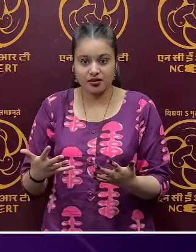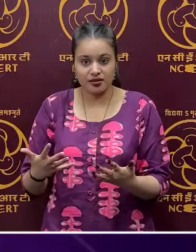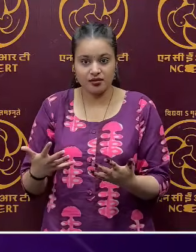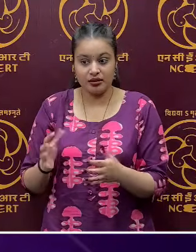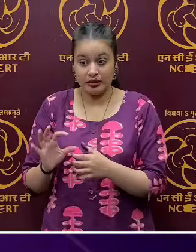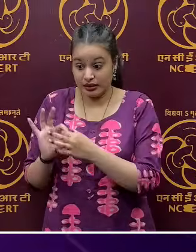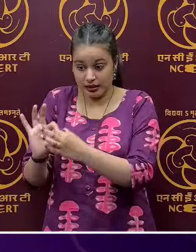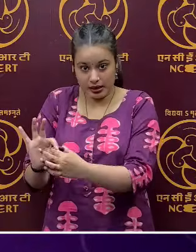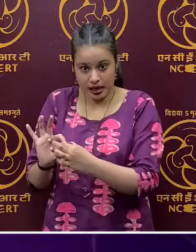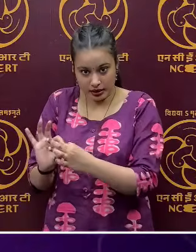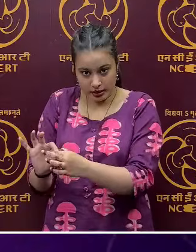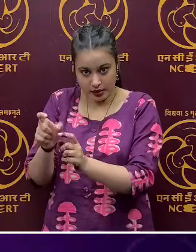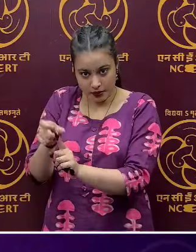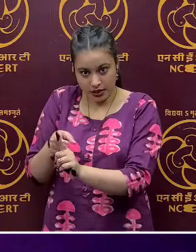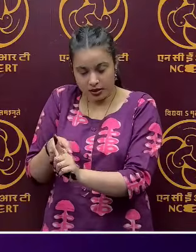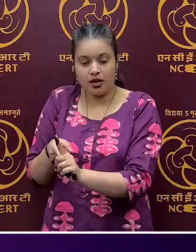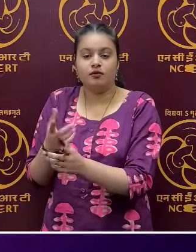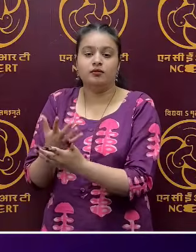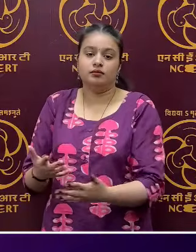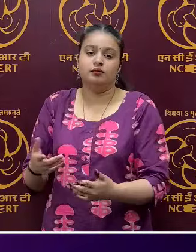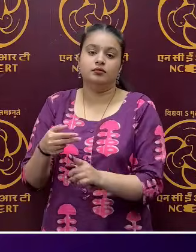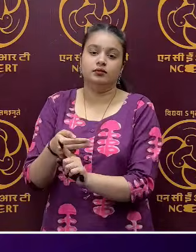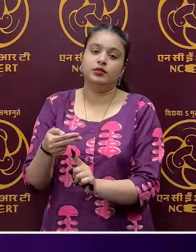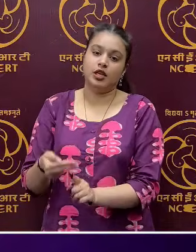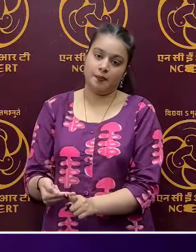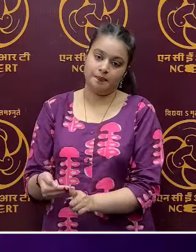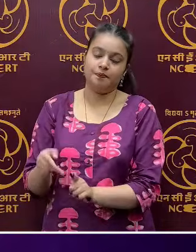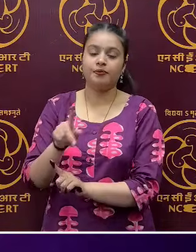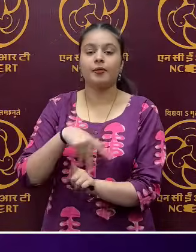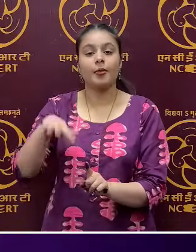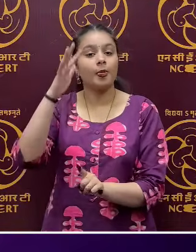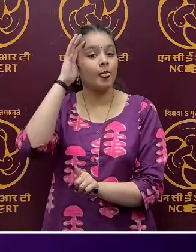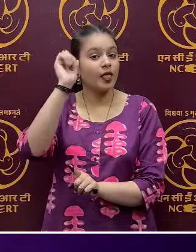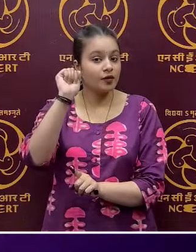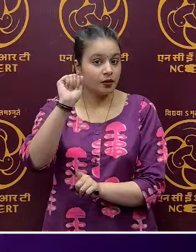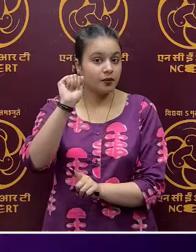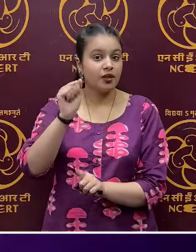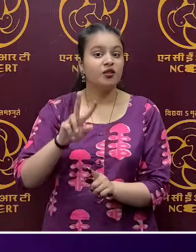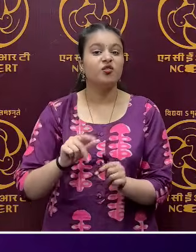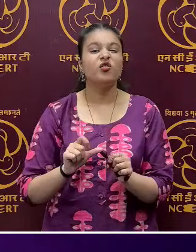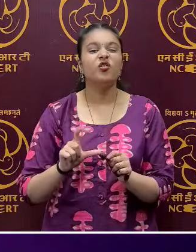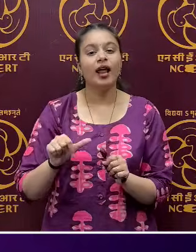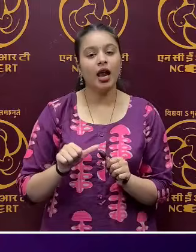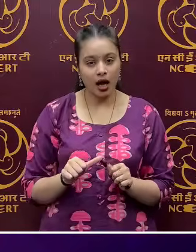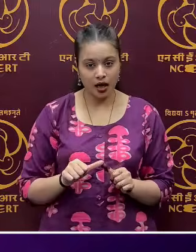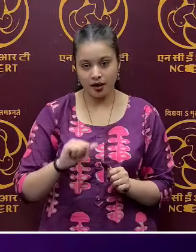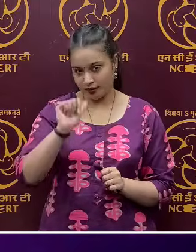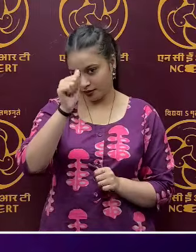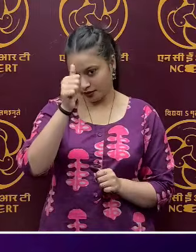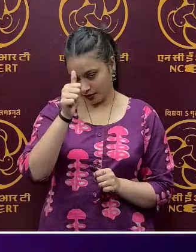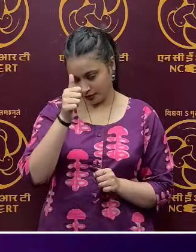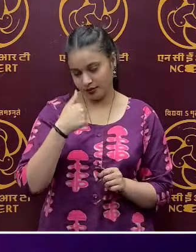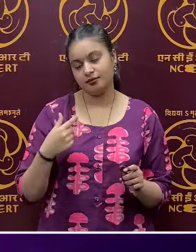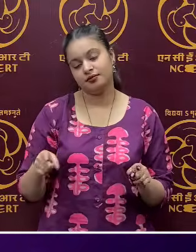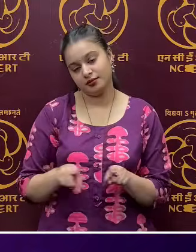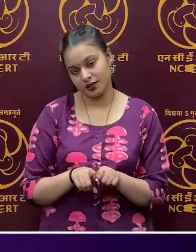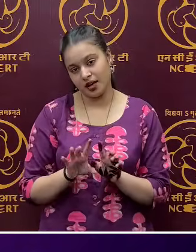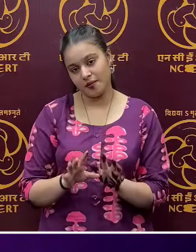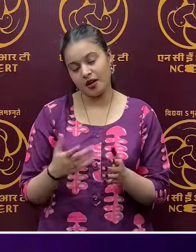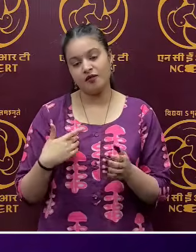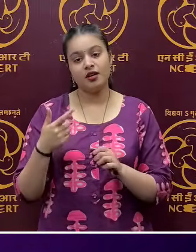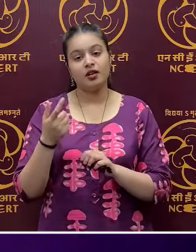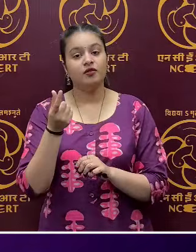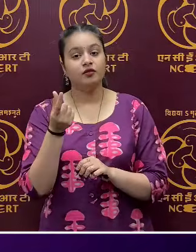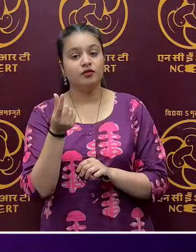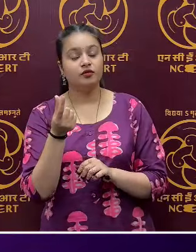doer. Okay. Very nice. So you'll remember it with the wala thing easily. And also we saw your and you